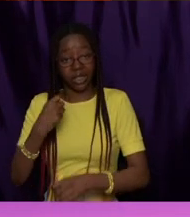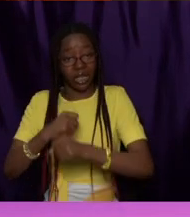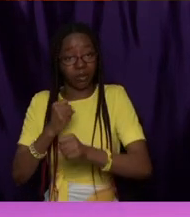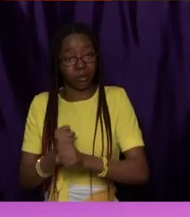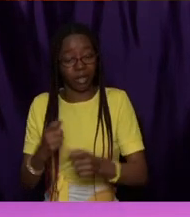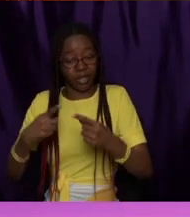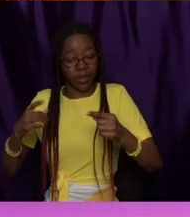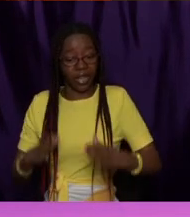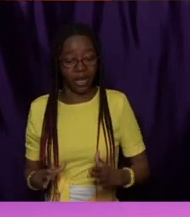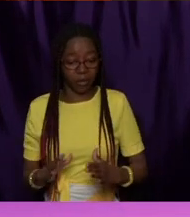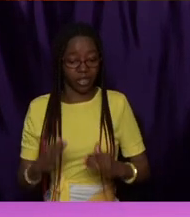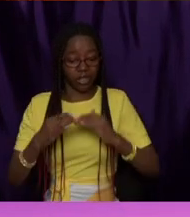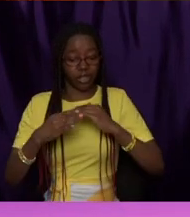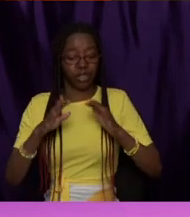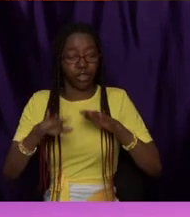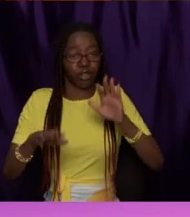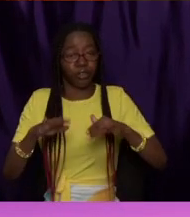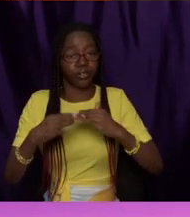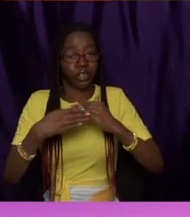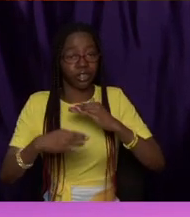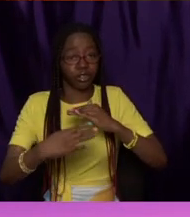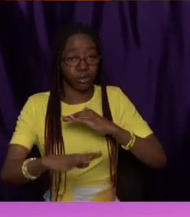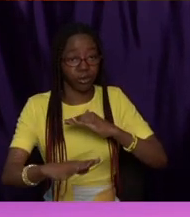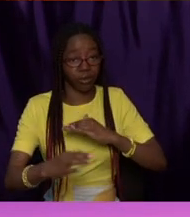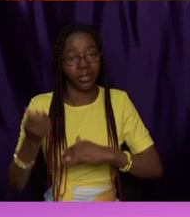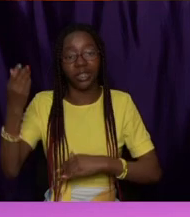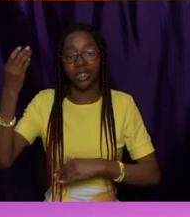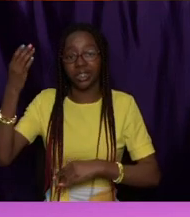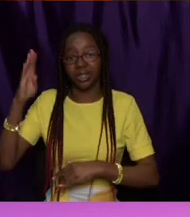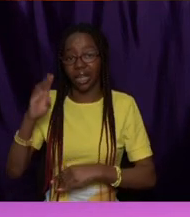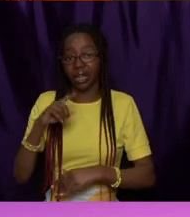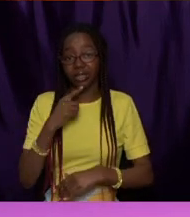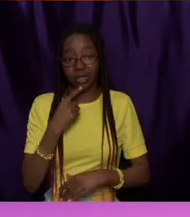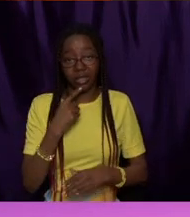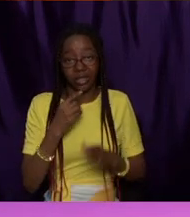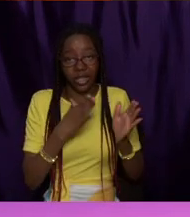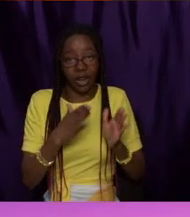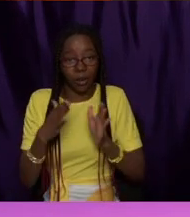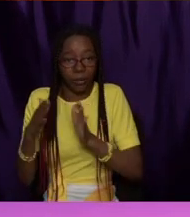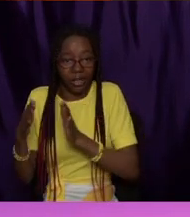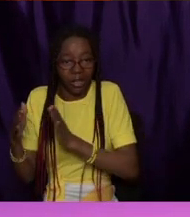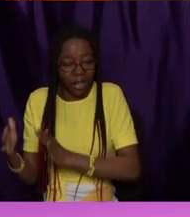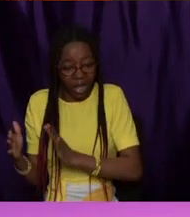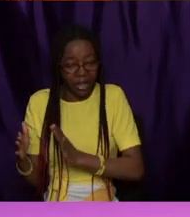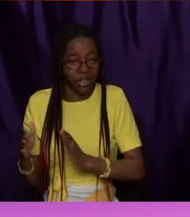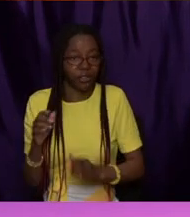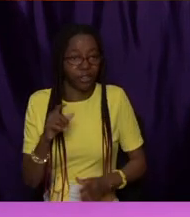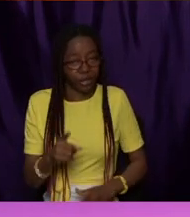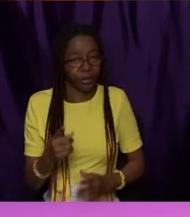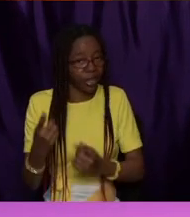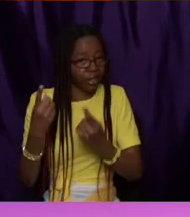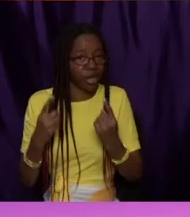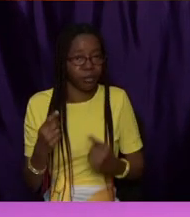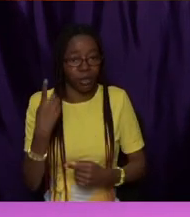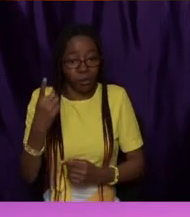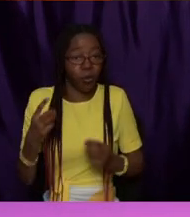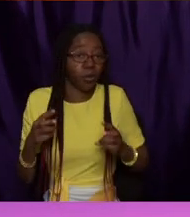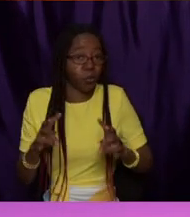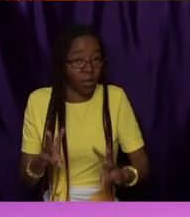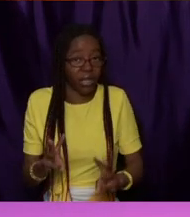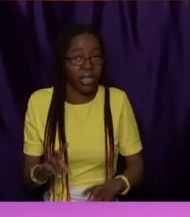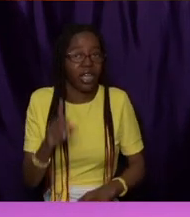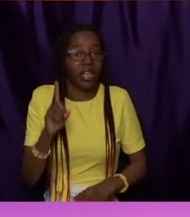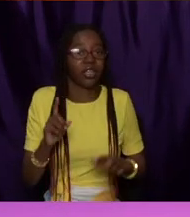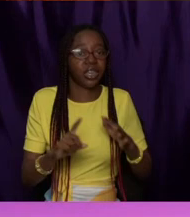your enemies your footstool. God says, they're plotting and scheming, but they'll come in one direction and